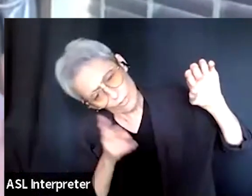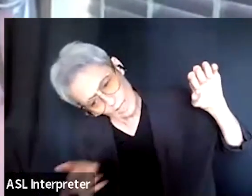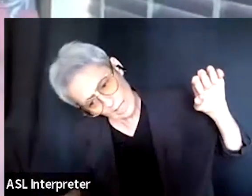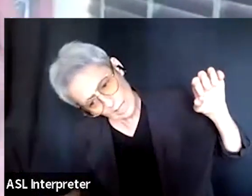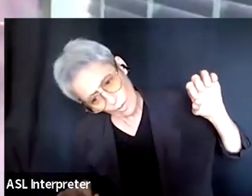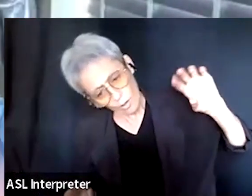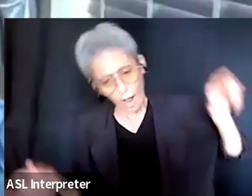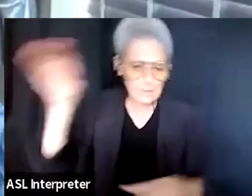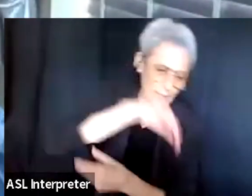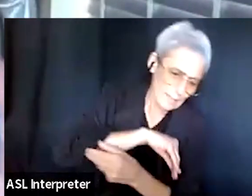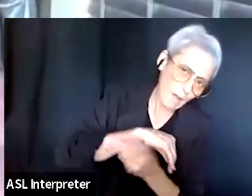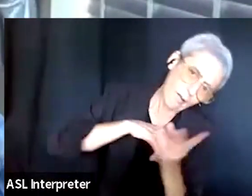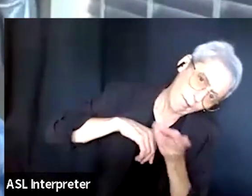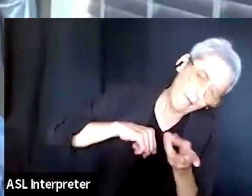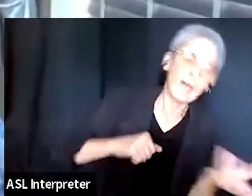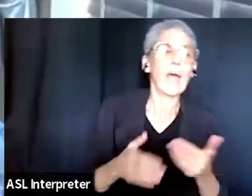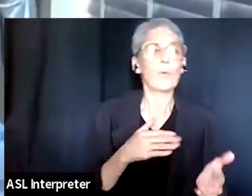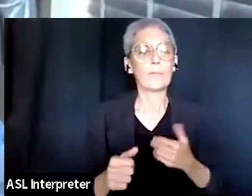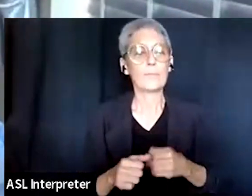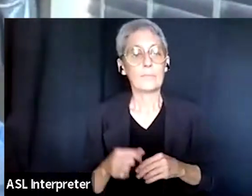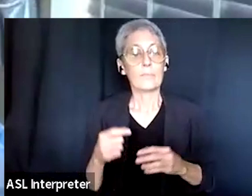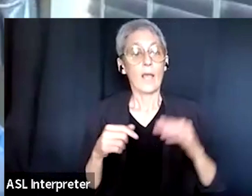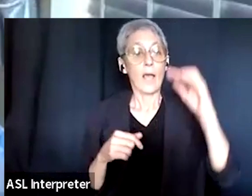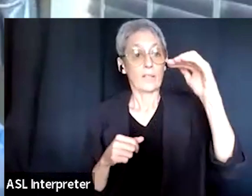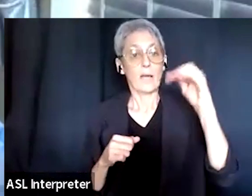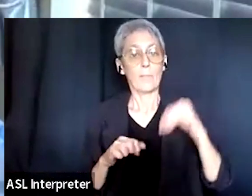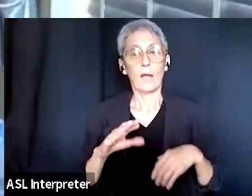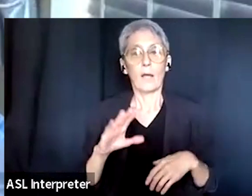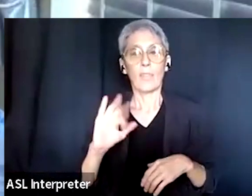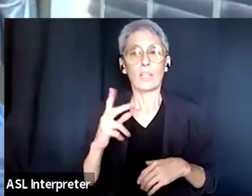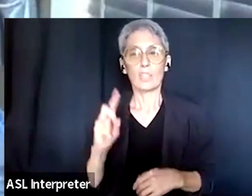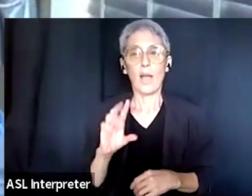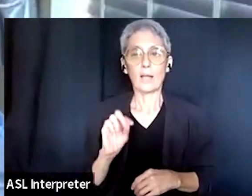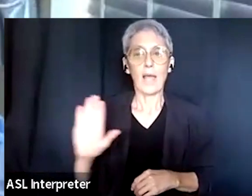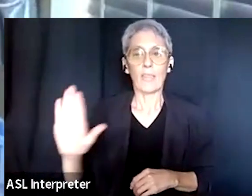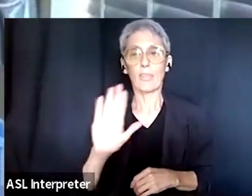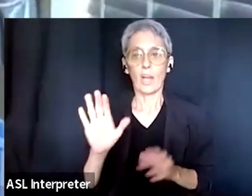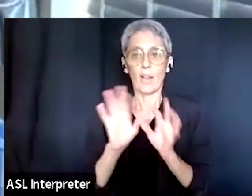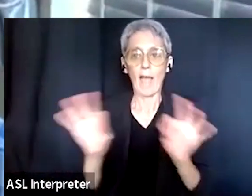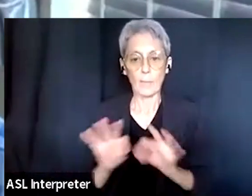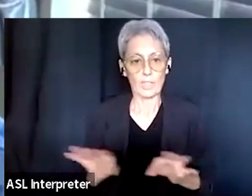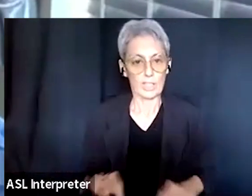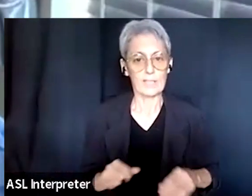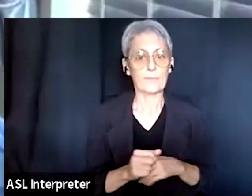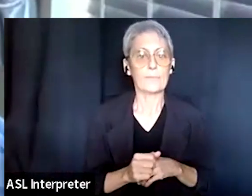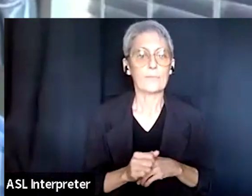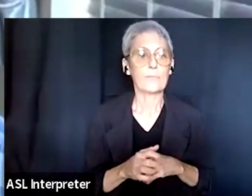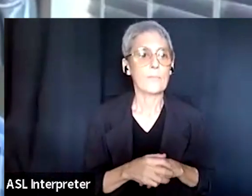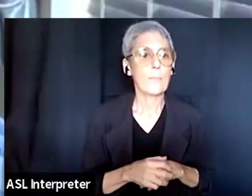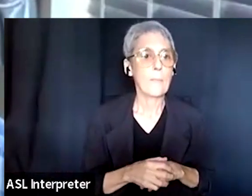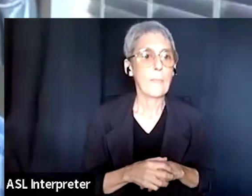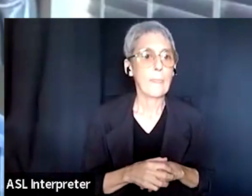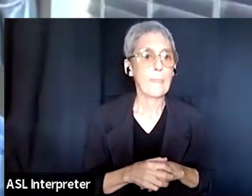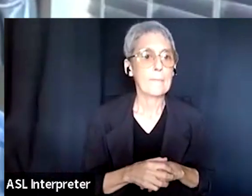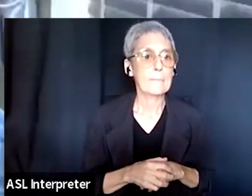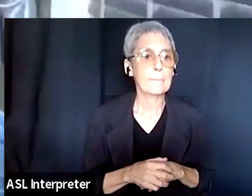start with the right at the top, the child and their languages. And in there is so much,